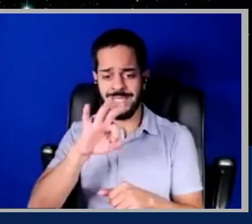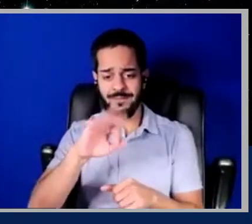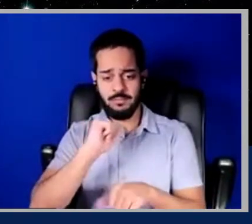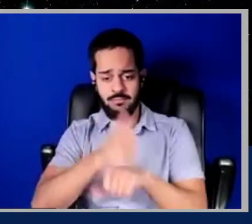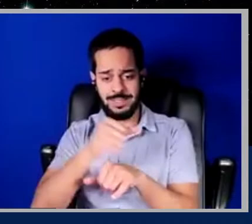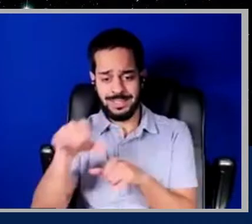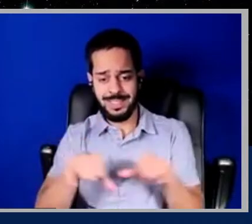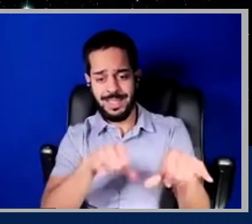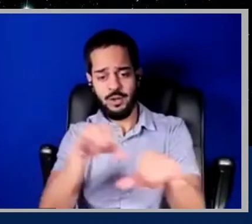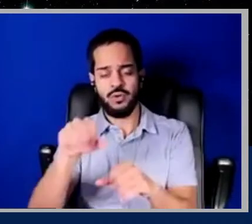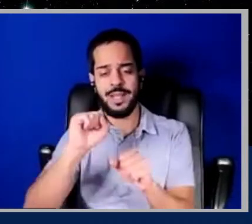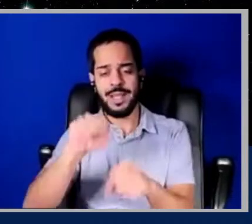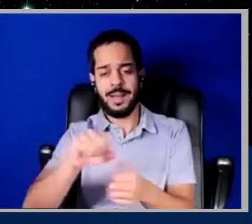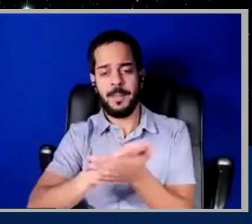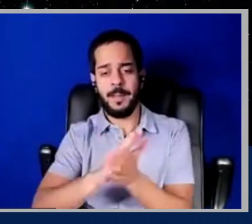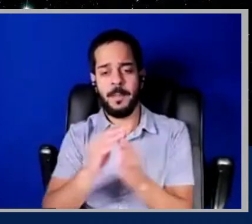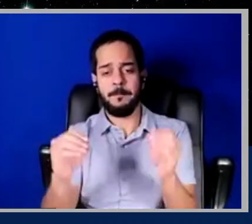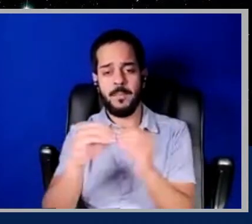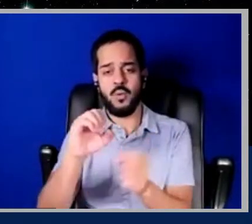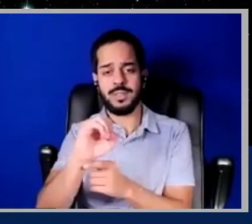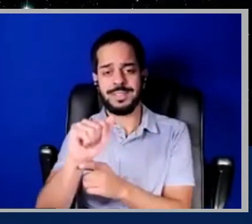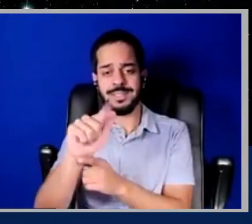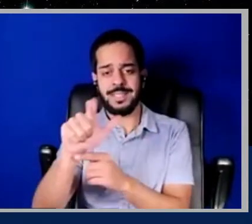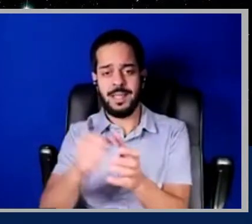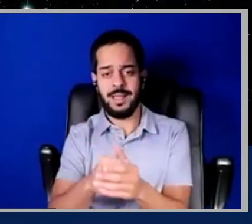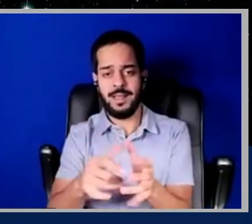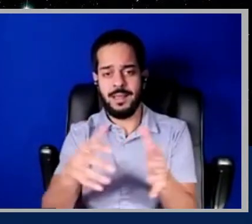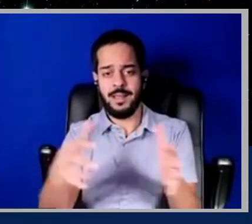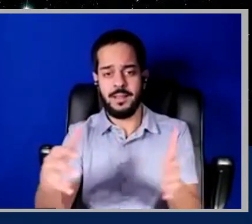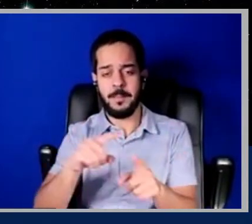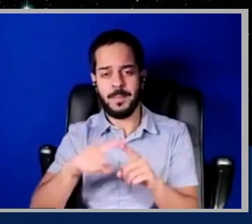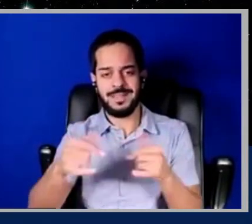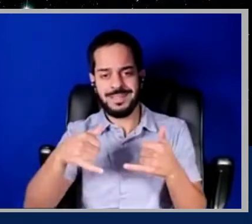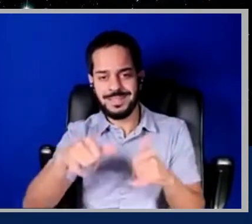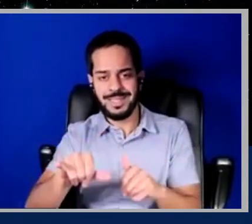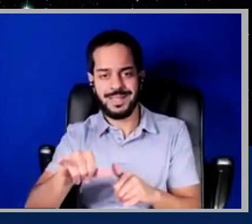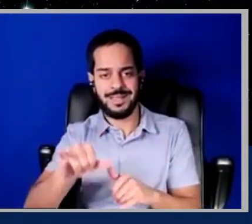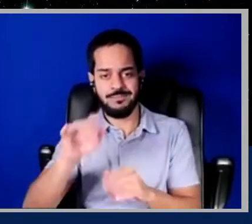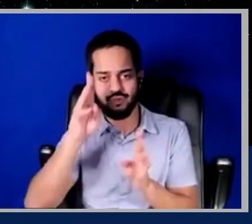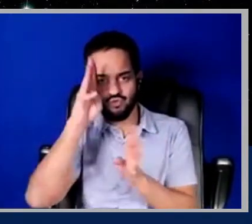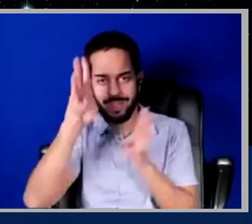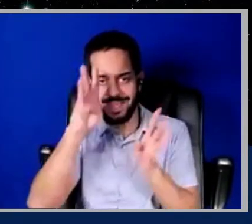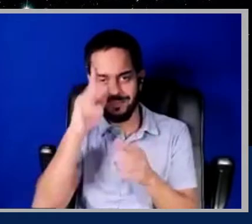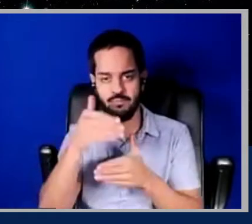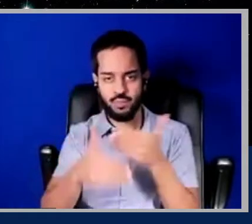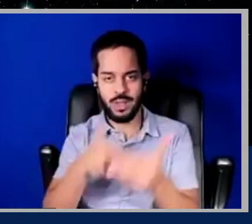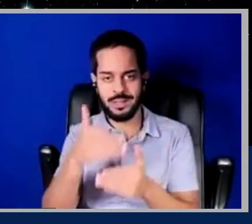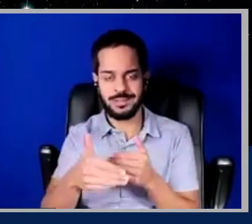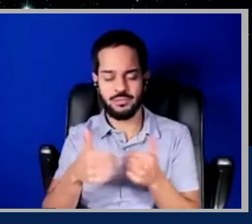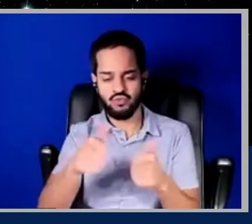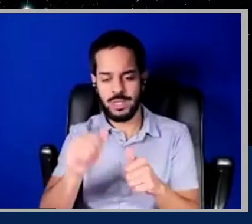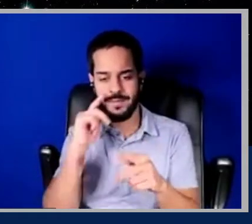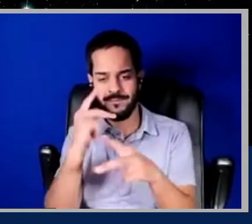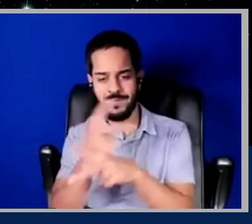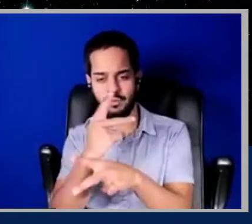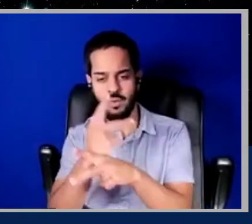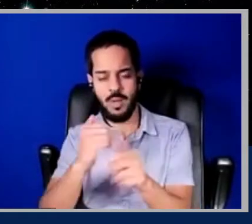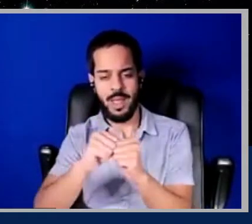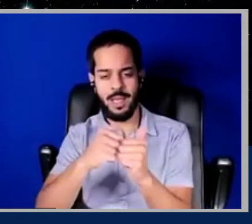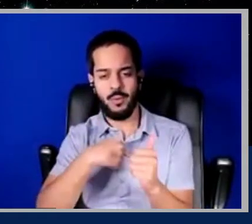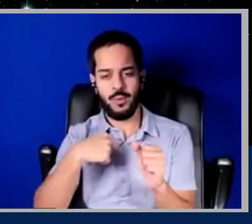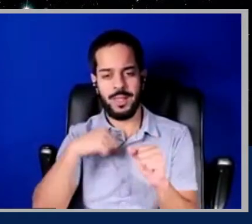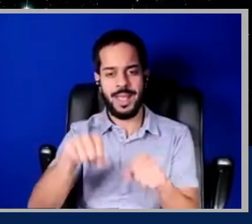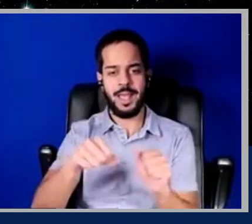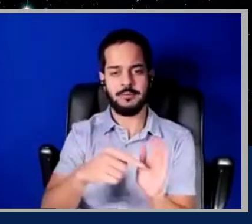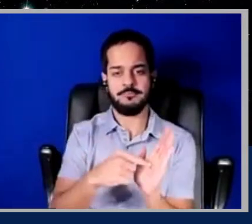really is a creative process right now. I think, like, what do you do to convey this differently? So I think that answer makes perfect sense.